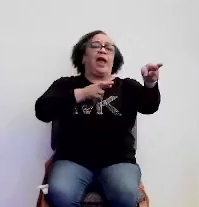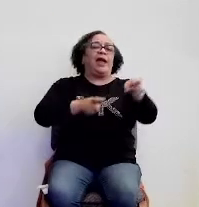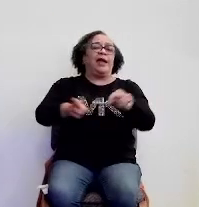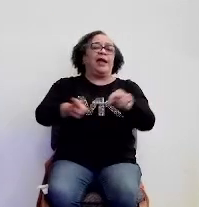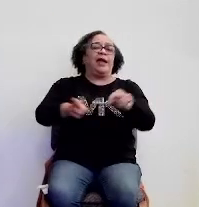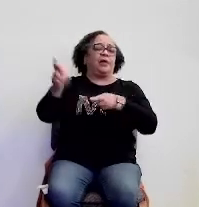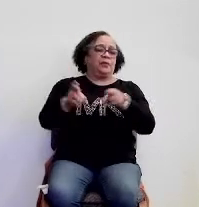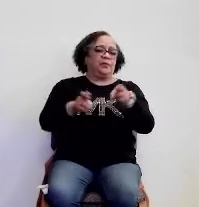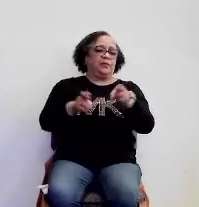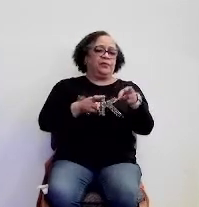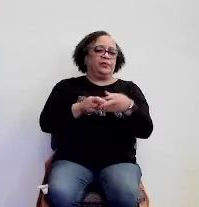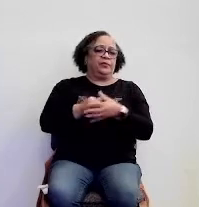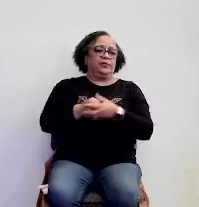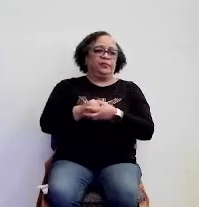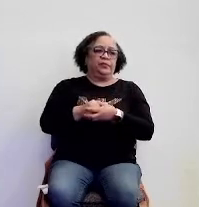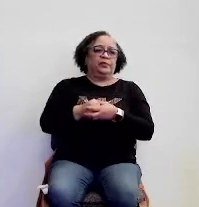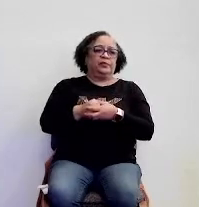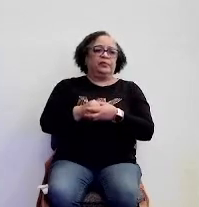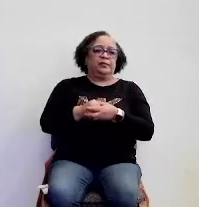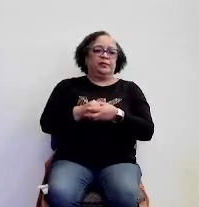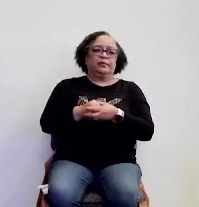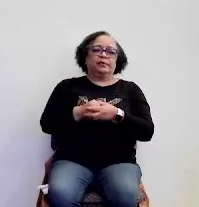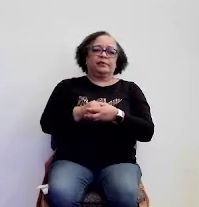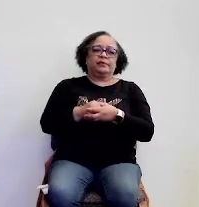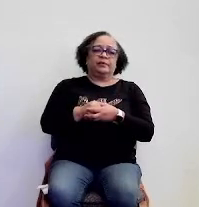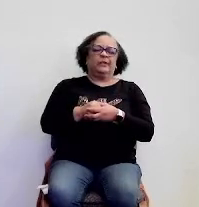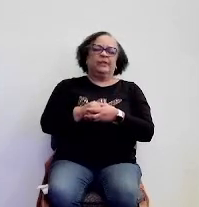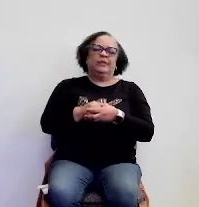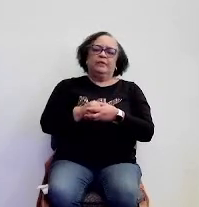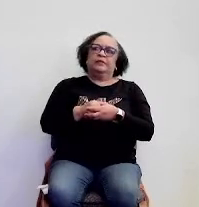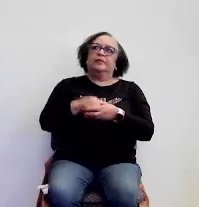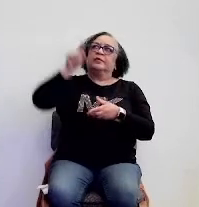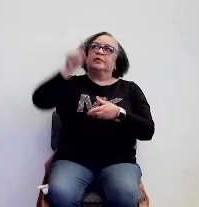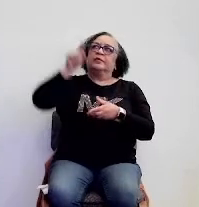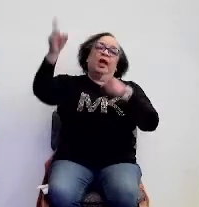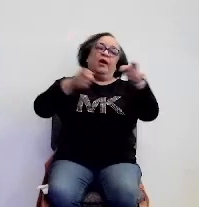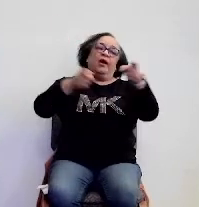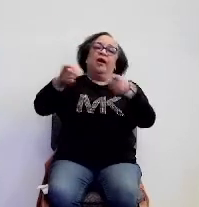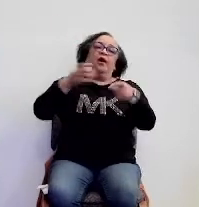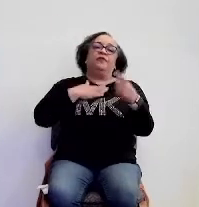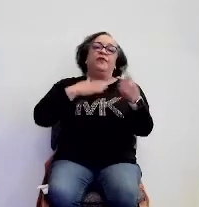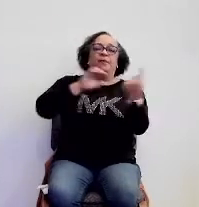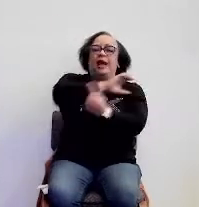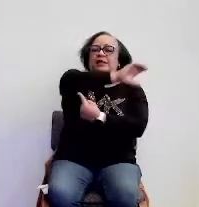Let the redeemer of the Lord say so. Say over.